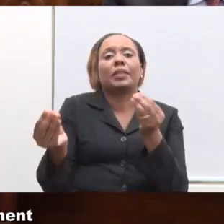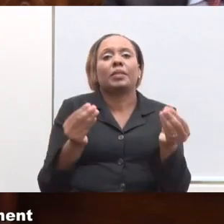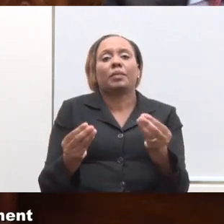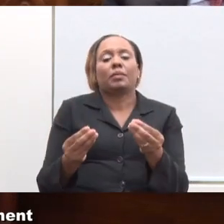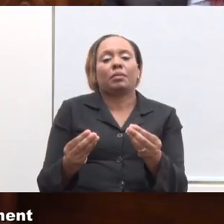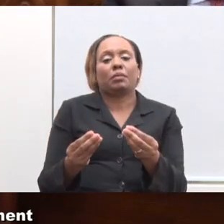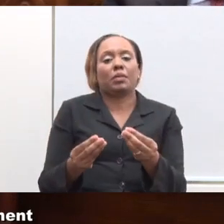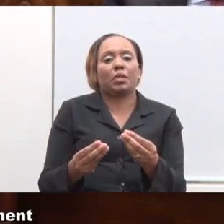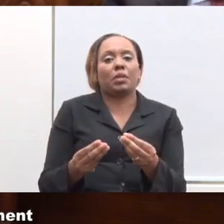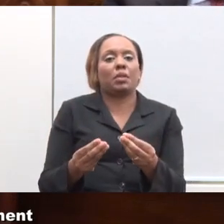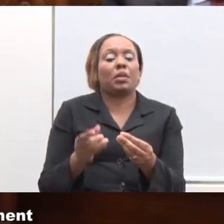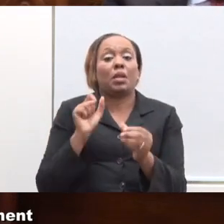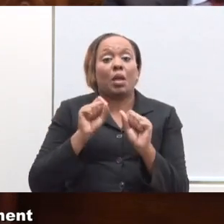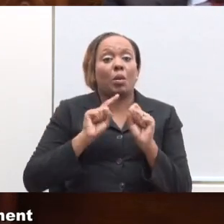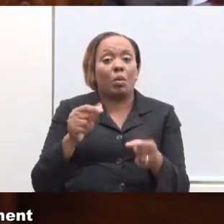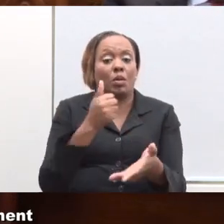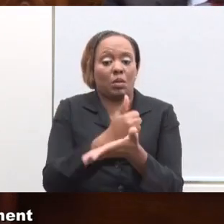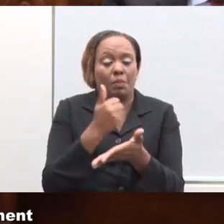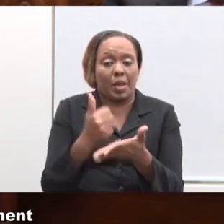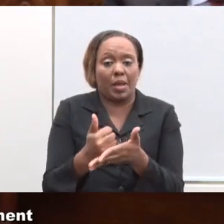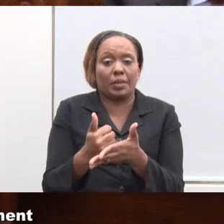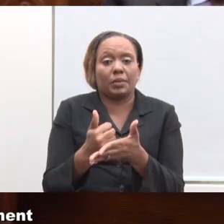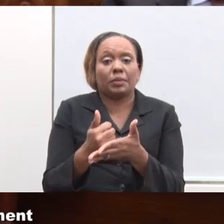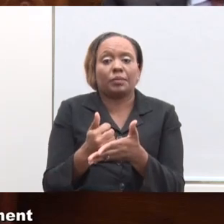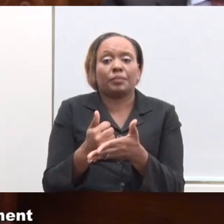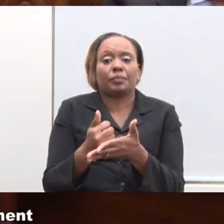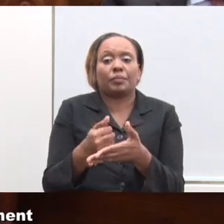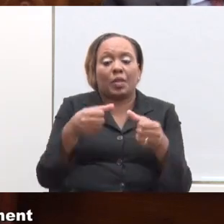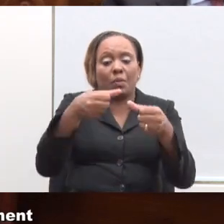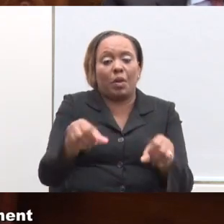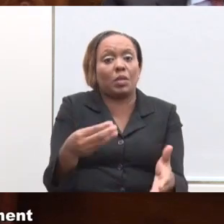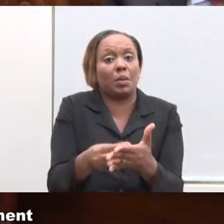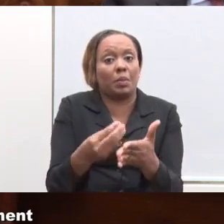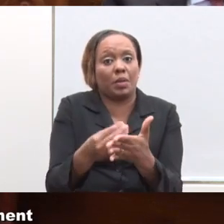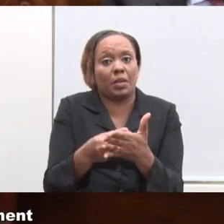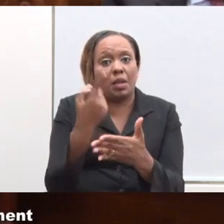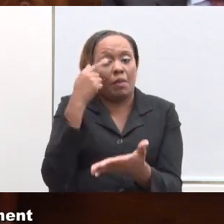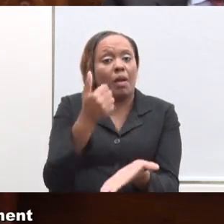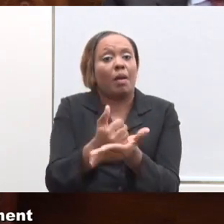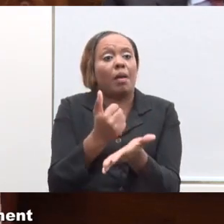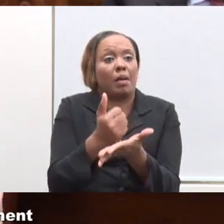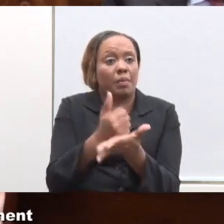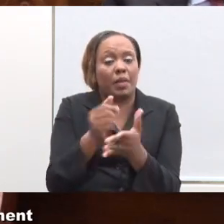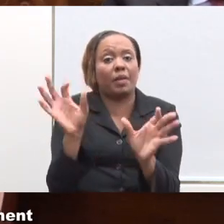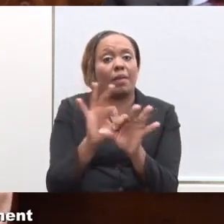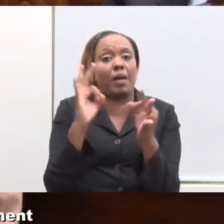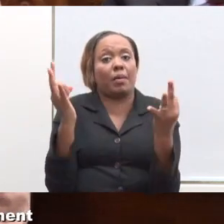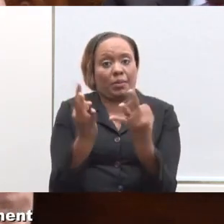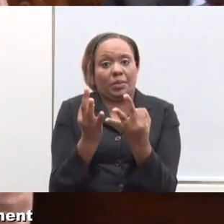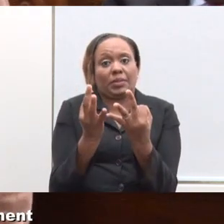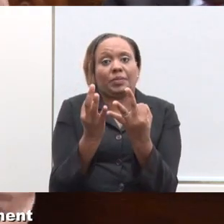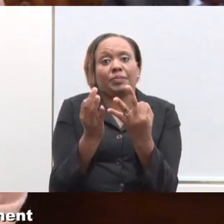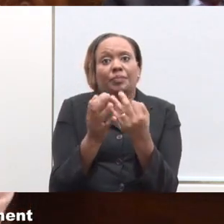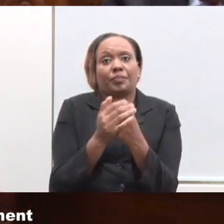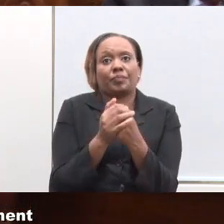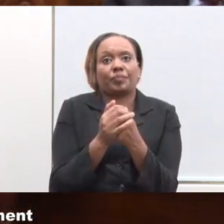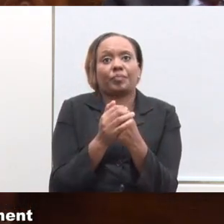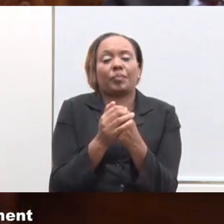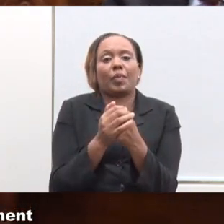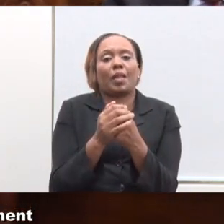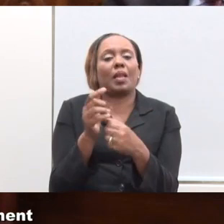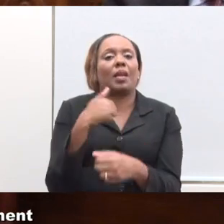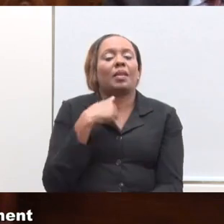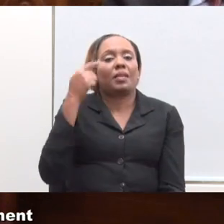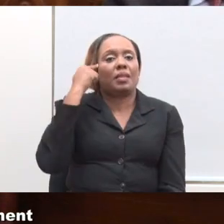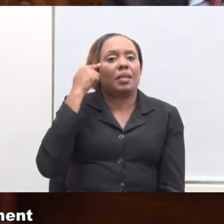up, then I believe that we can go a long way towards being able to more than double the amount that the